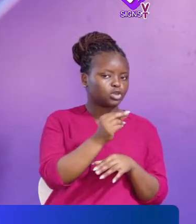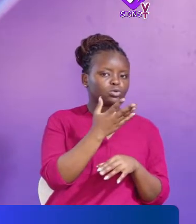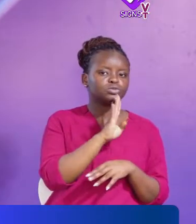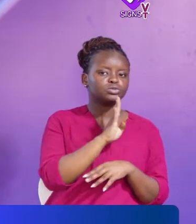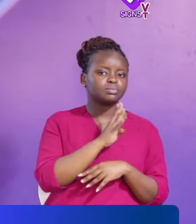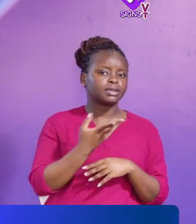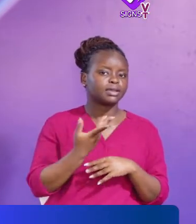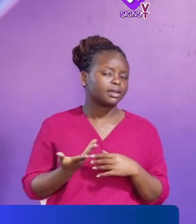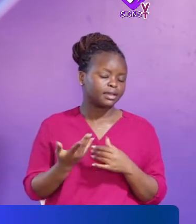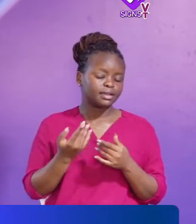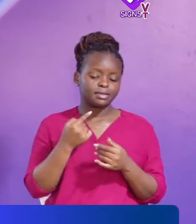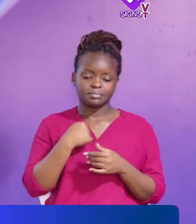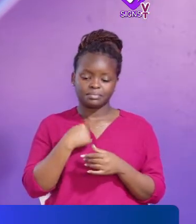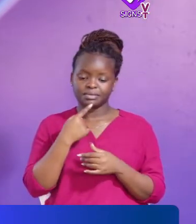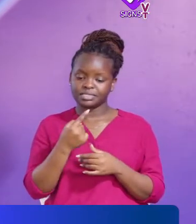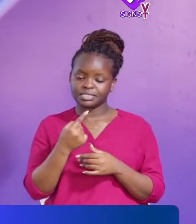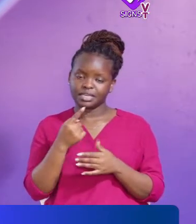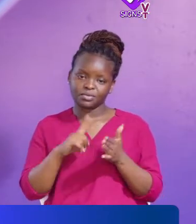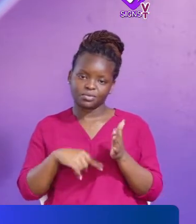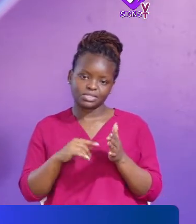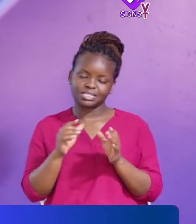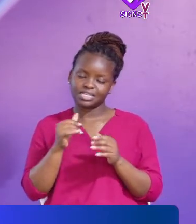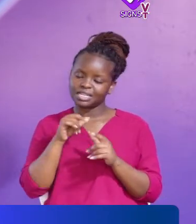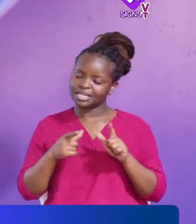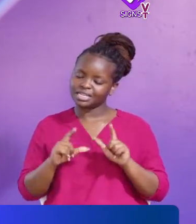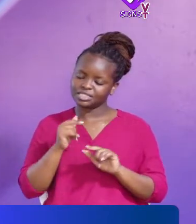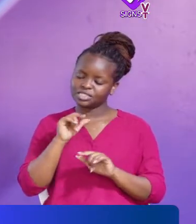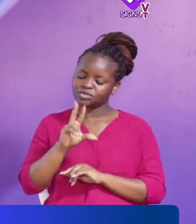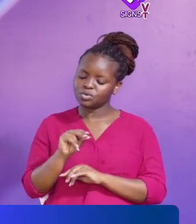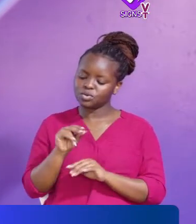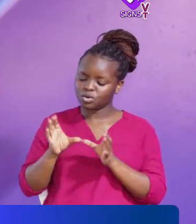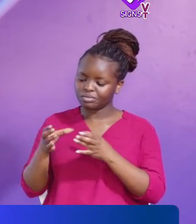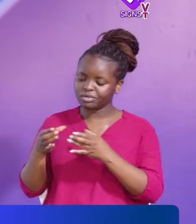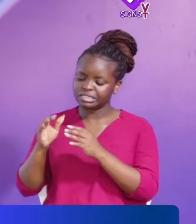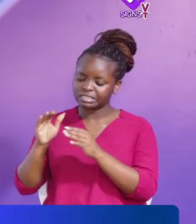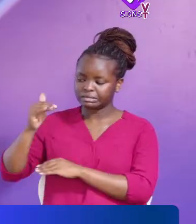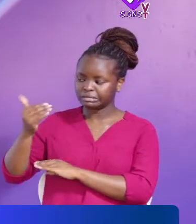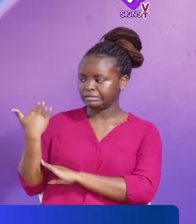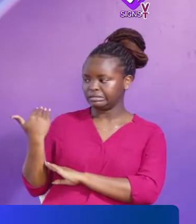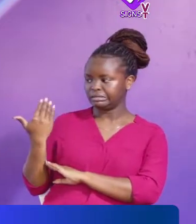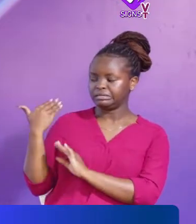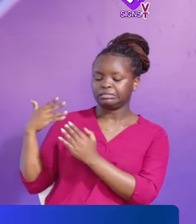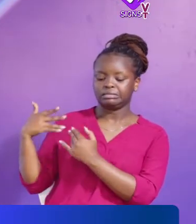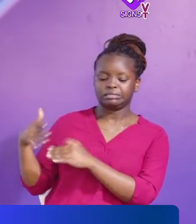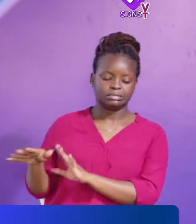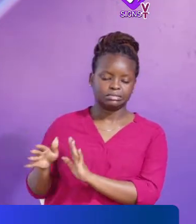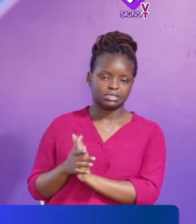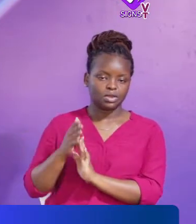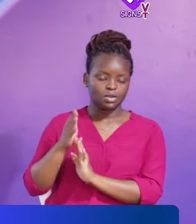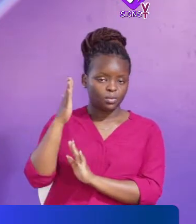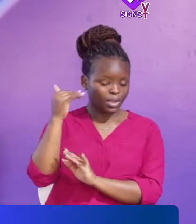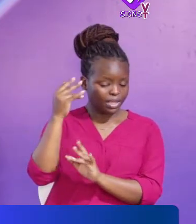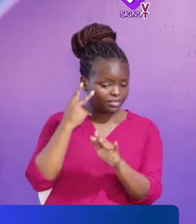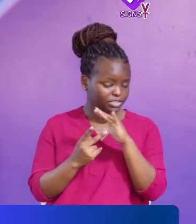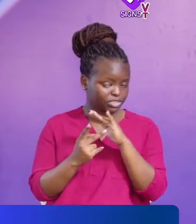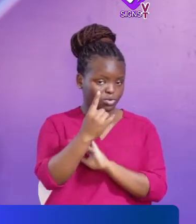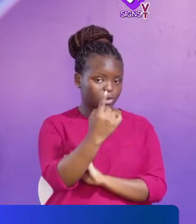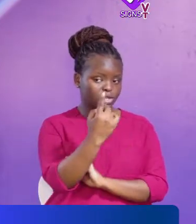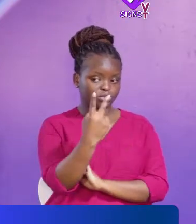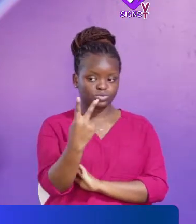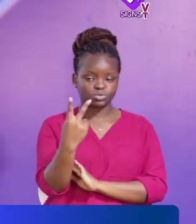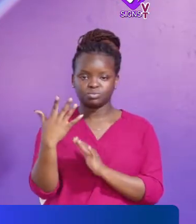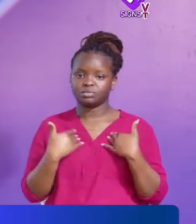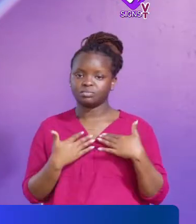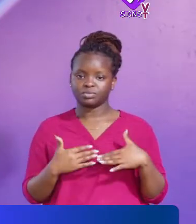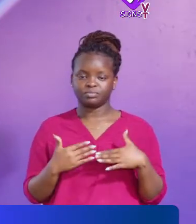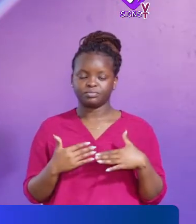so I'm trying to say that let no community be left behind just because of ambitions of one or two individuals. Now, Alan, that